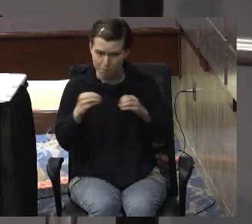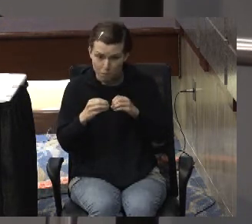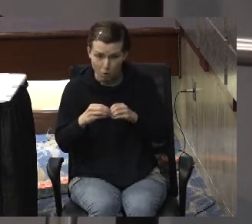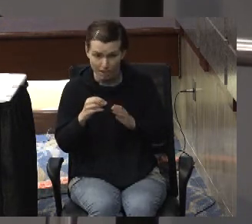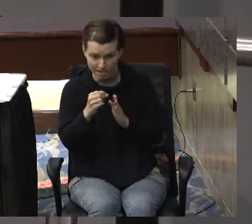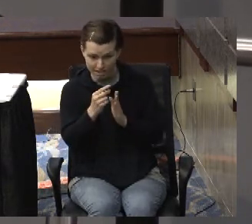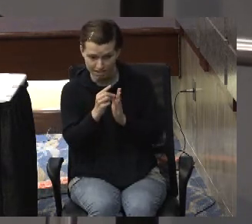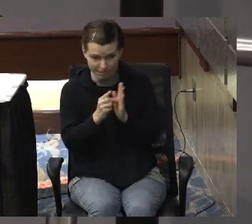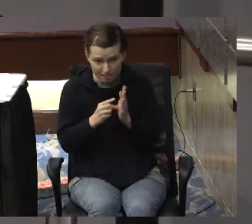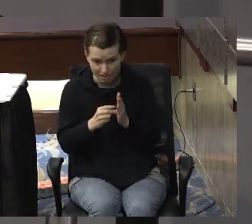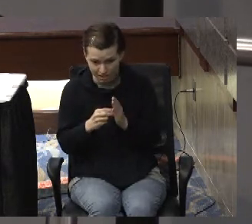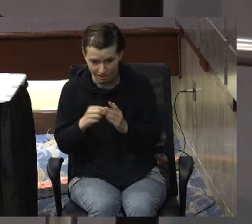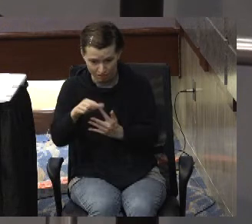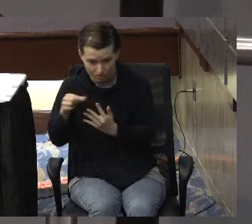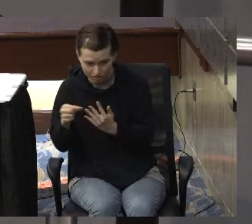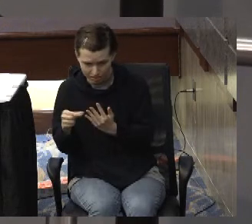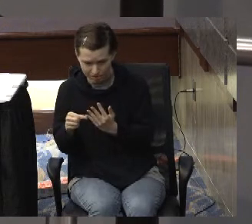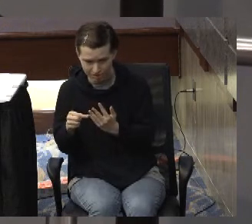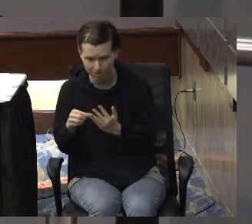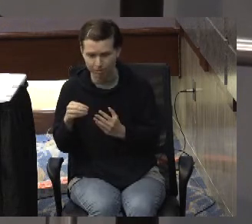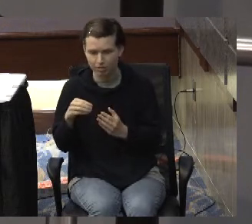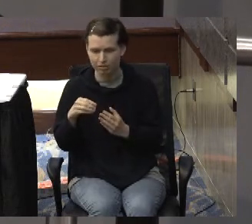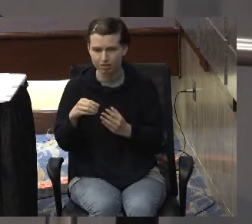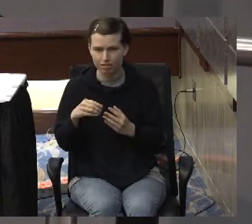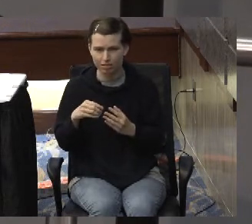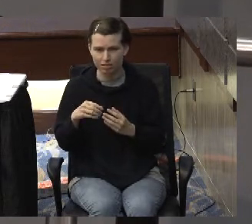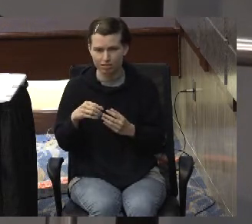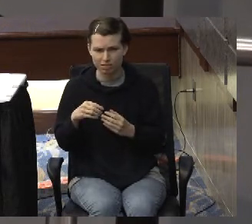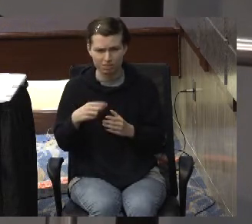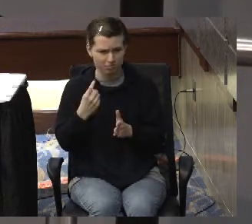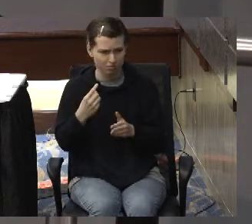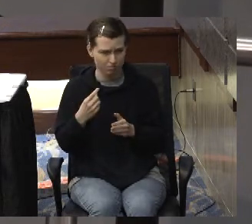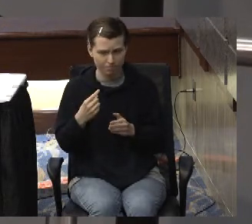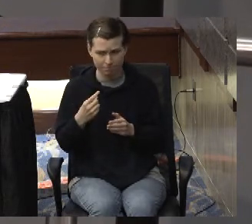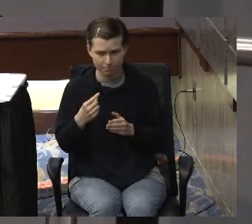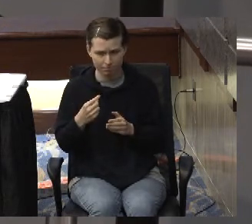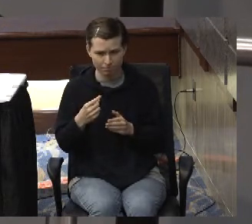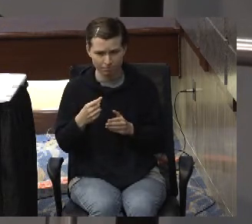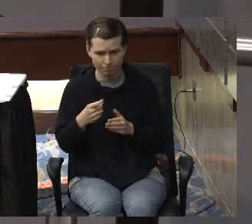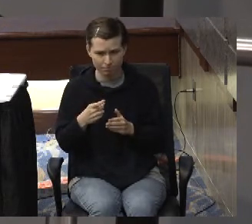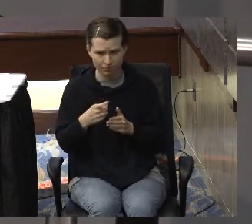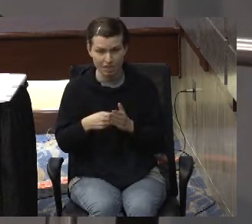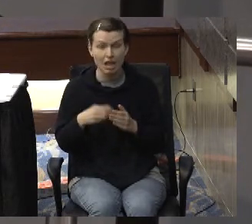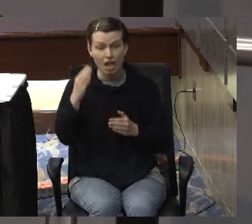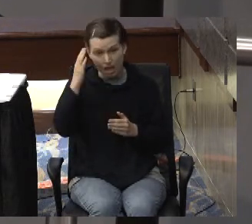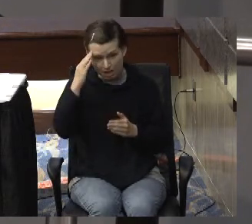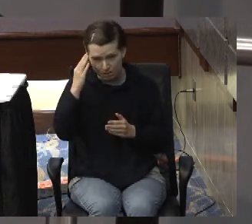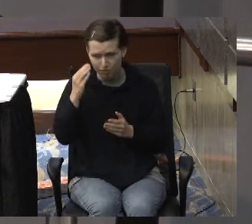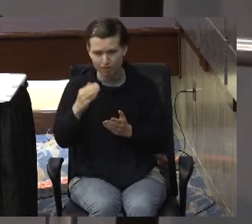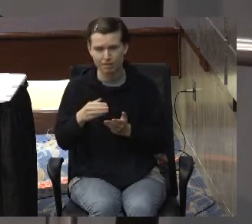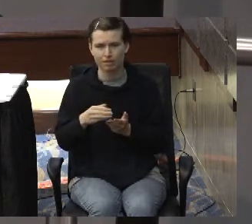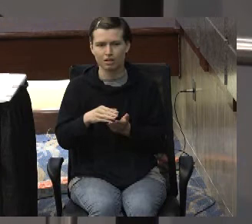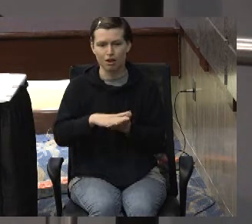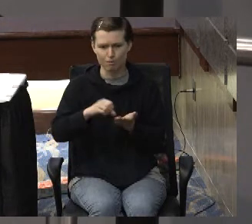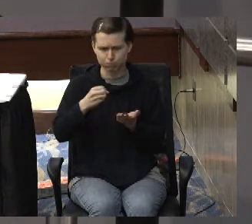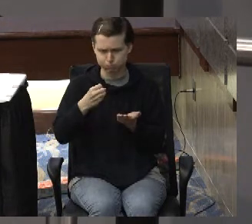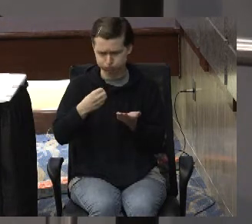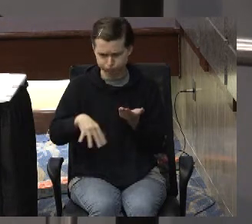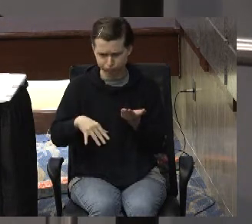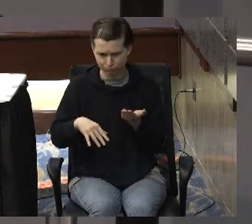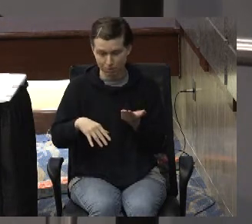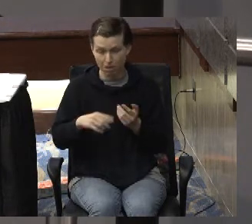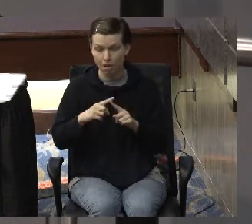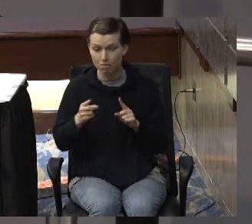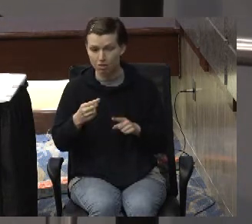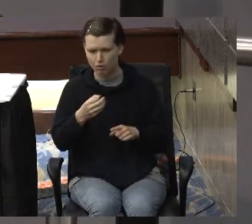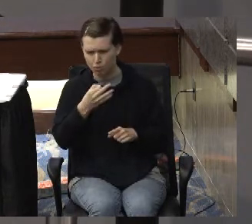longer ranges. And as far as the cost, I know they're expensive, but I'd be curious to see what